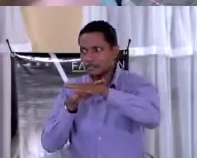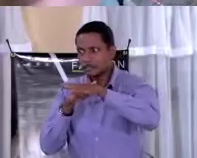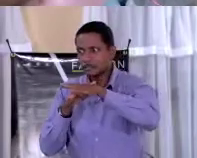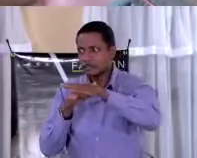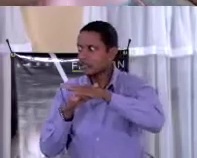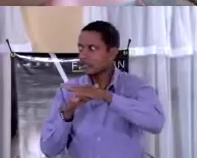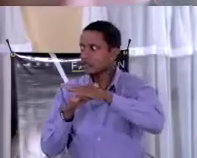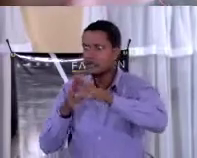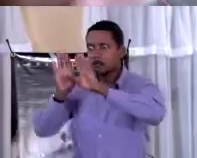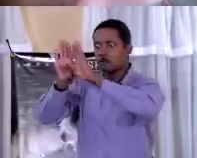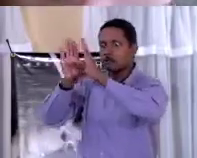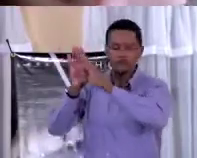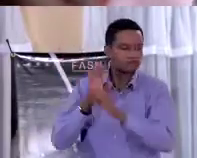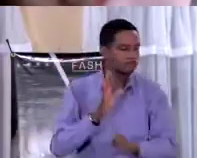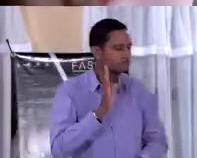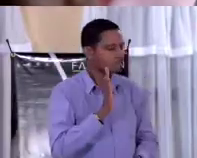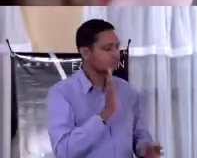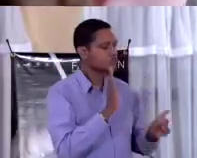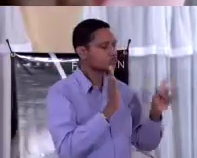our approach,